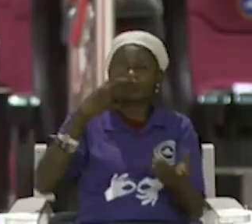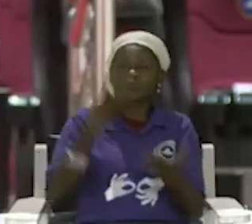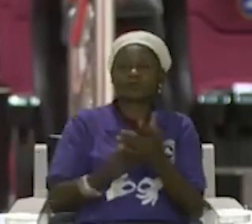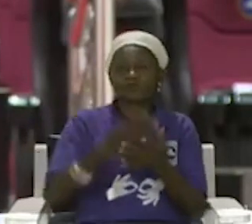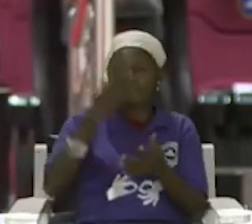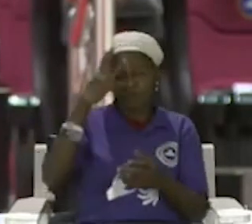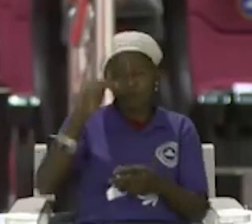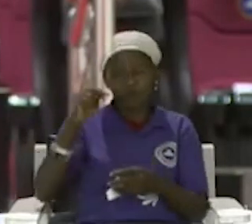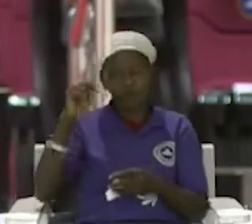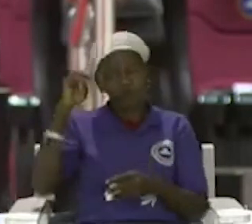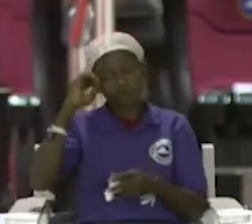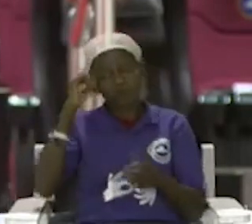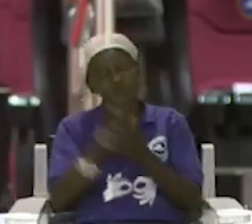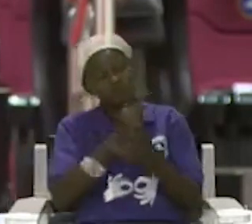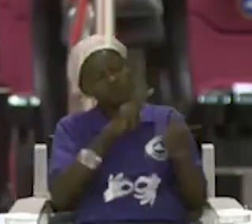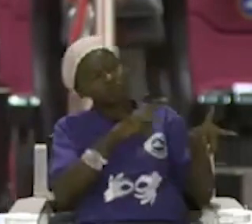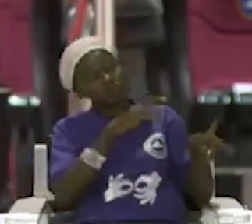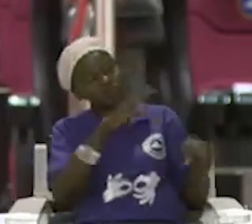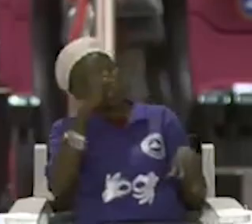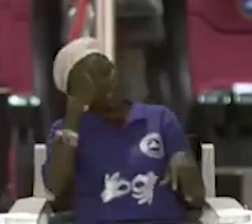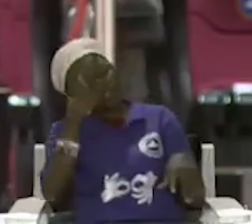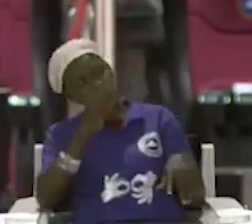He just looked at me and said,